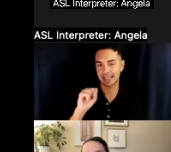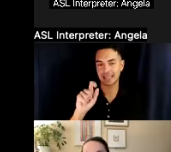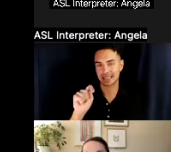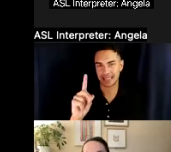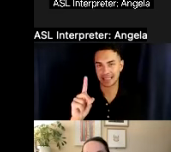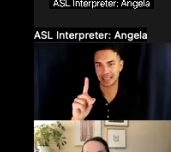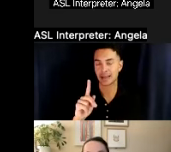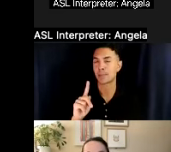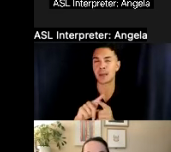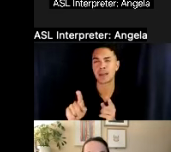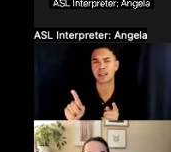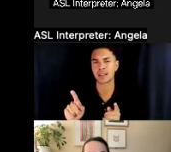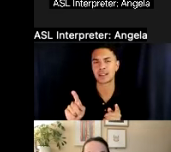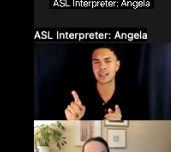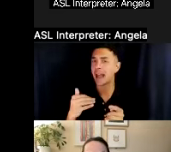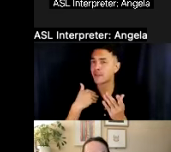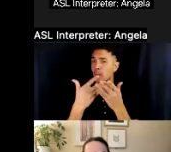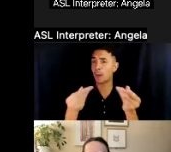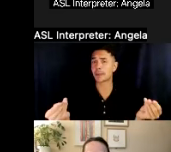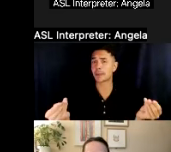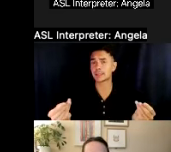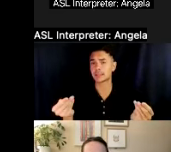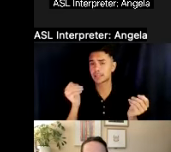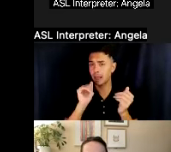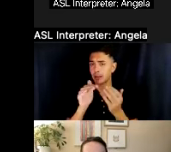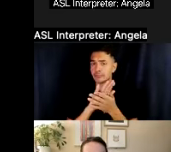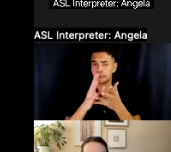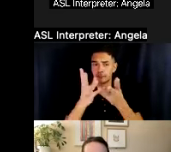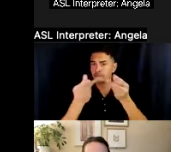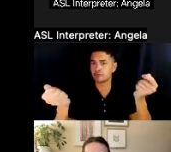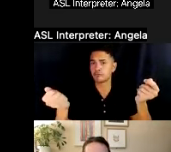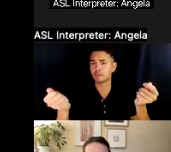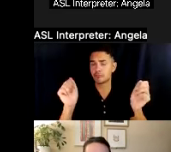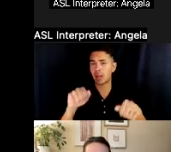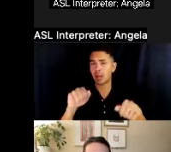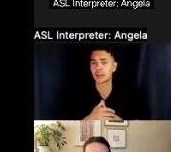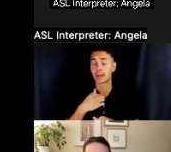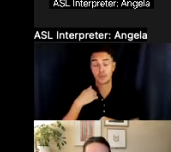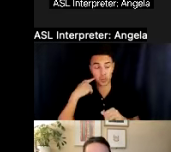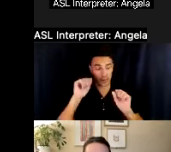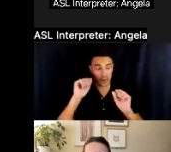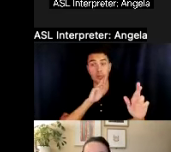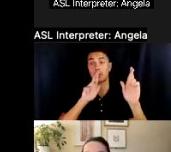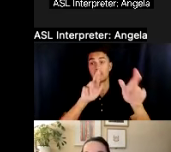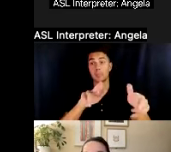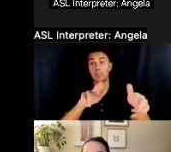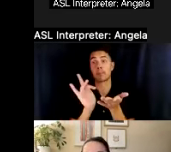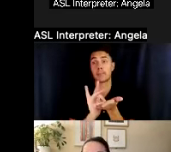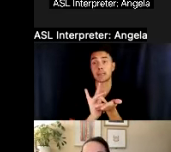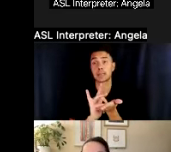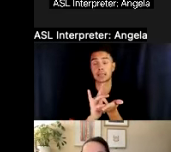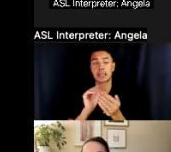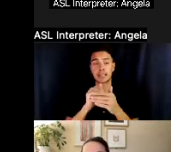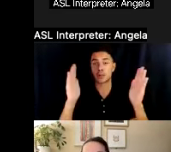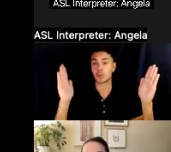But there are remedies available. And especially if we're able to respond medically within a short